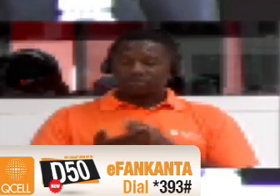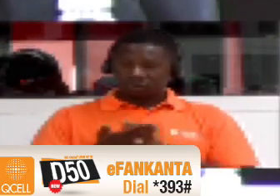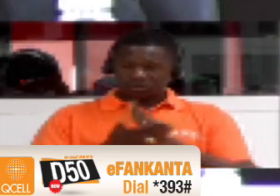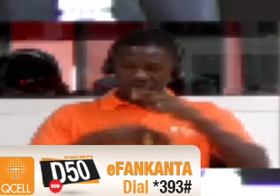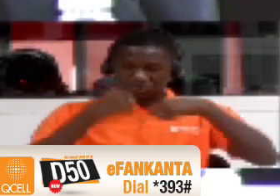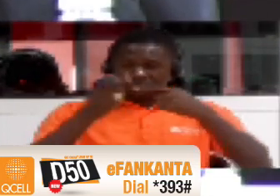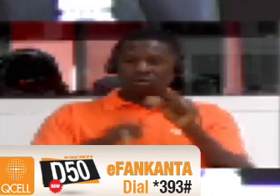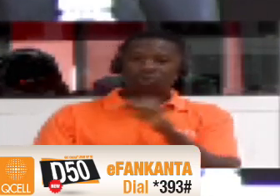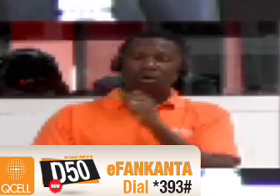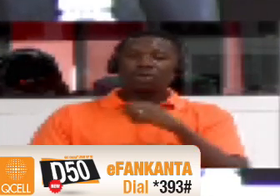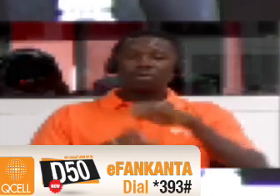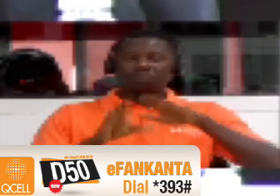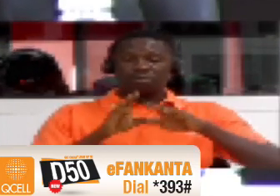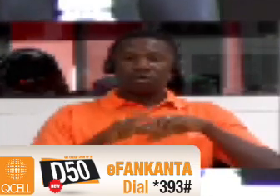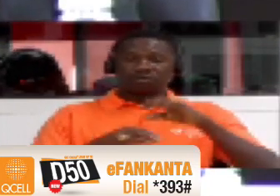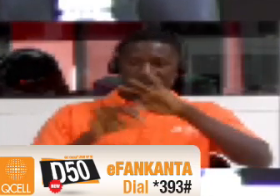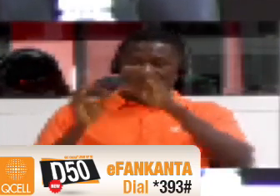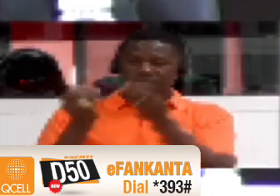names and their ranks.